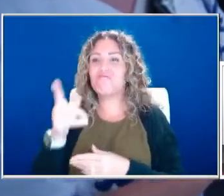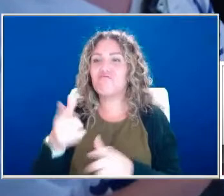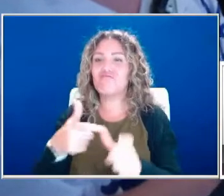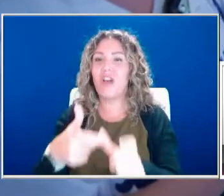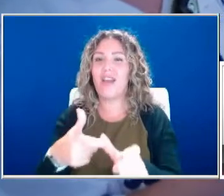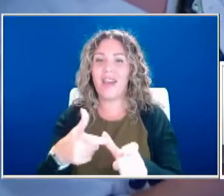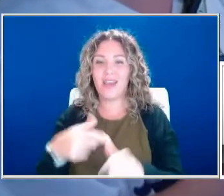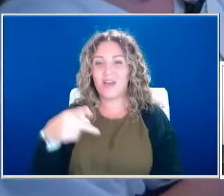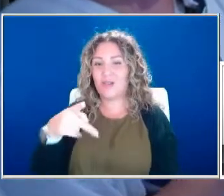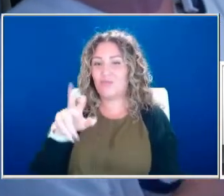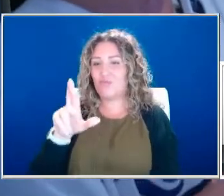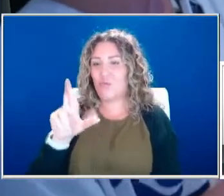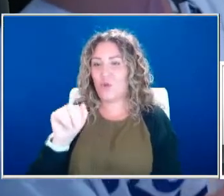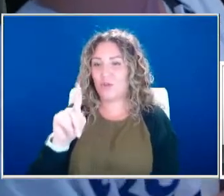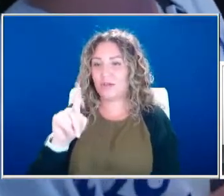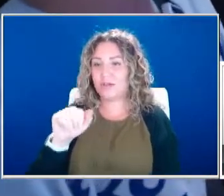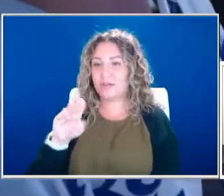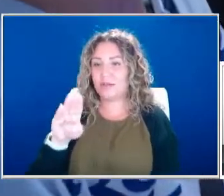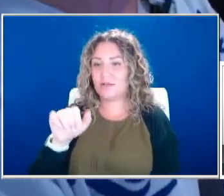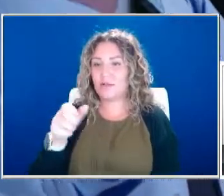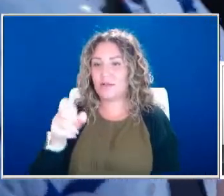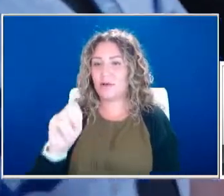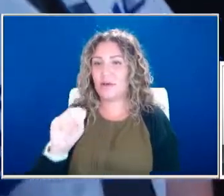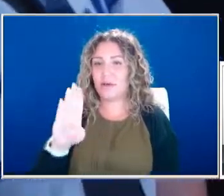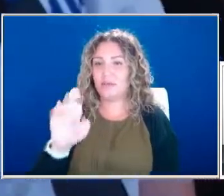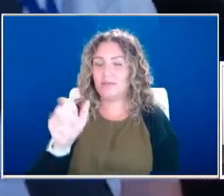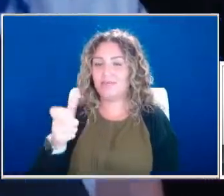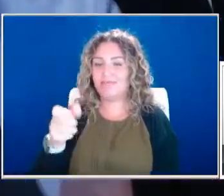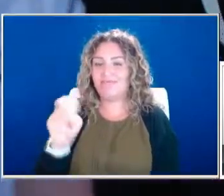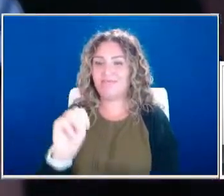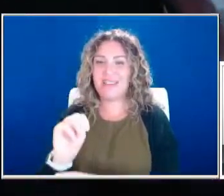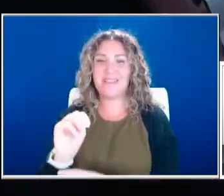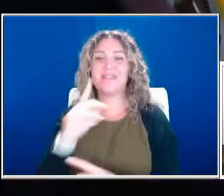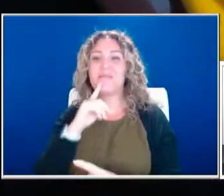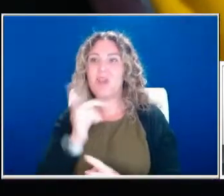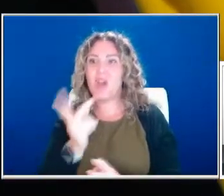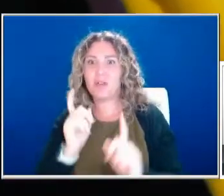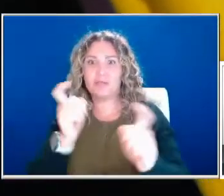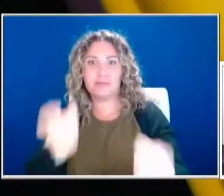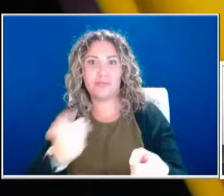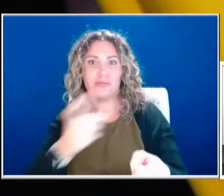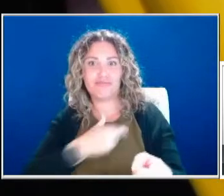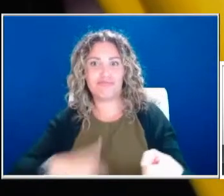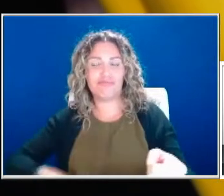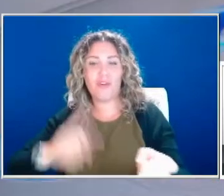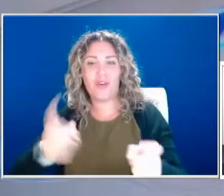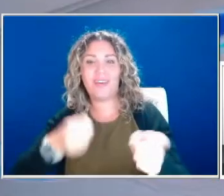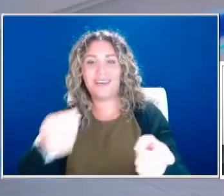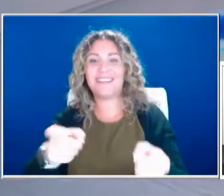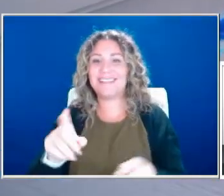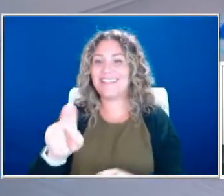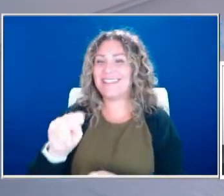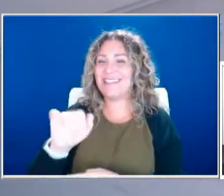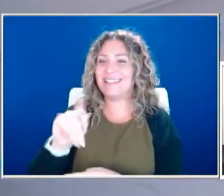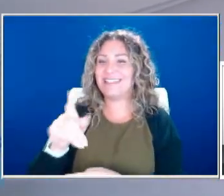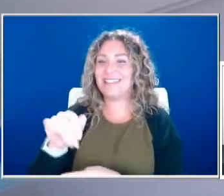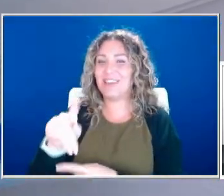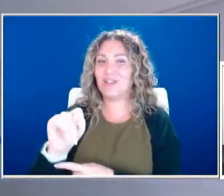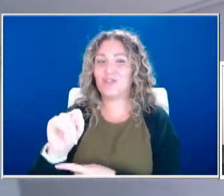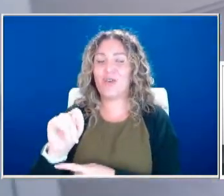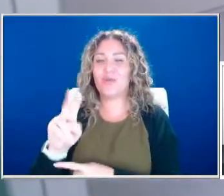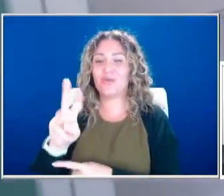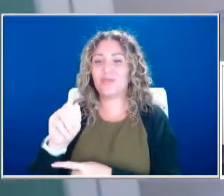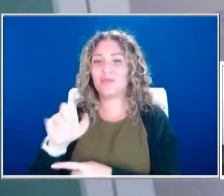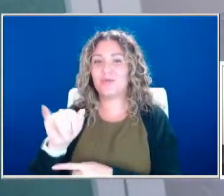City Royals have donated 2 Nintendo Switches for kids to play as they await treatment. Royals pitchers Jake Brentz and